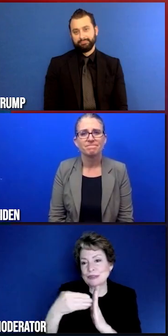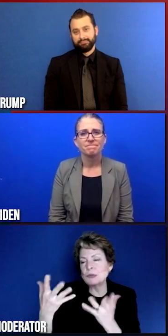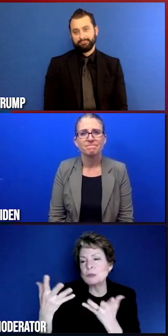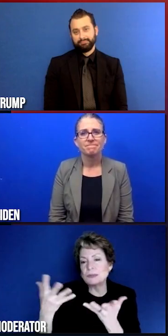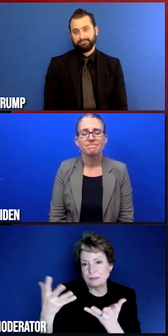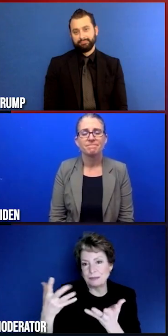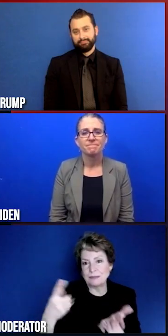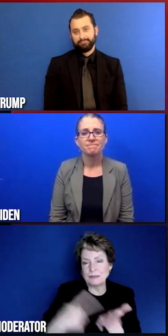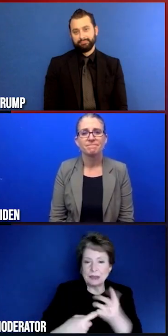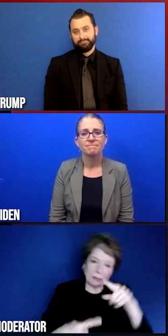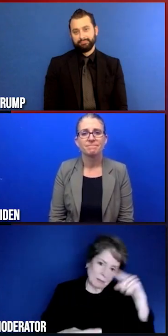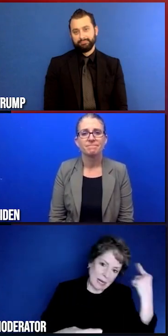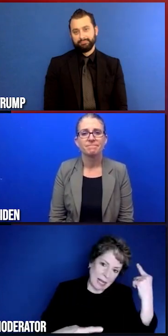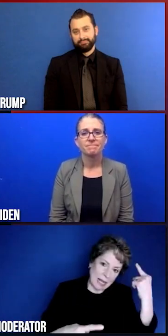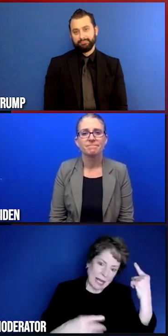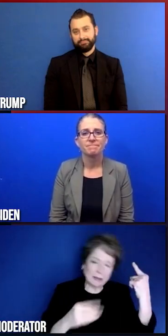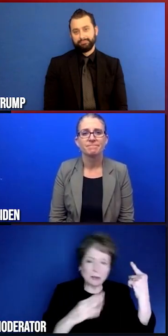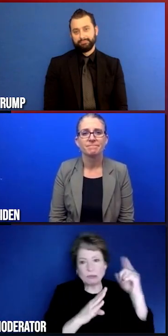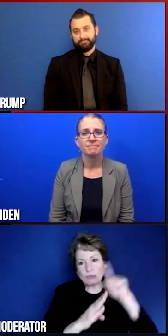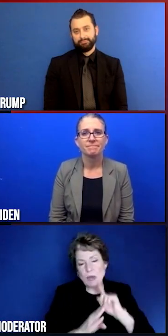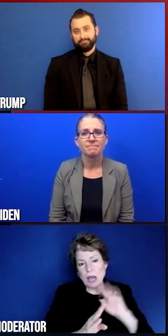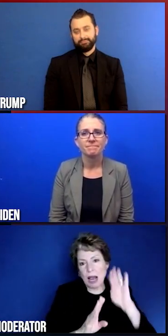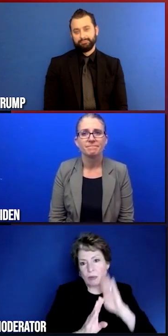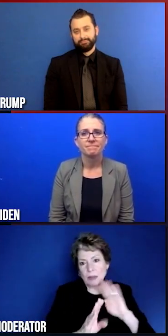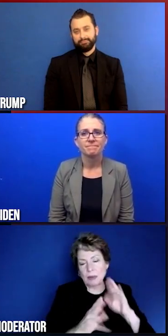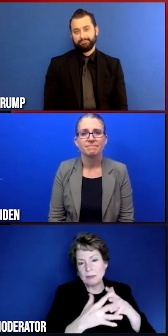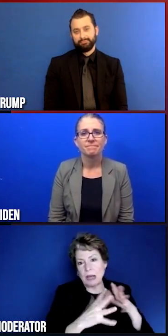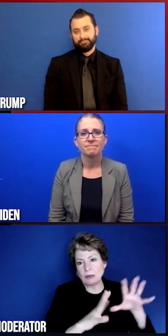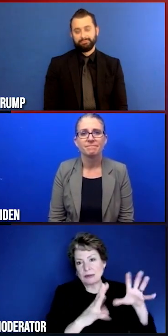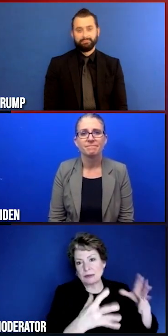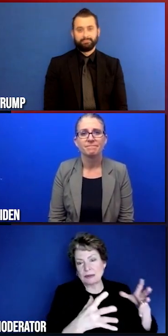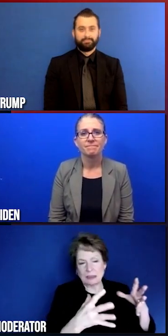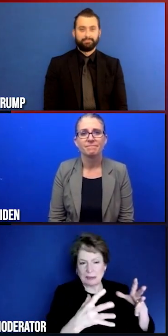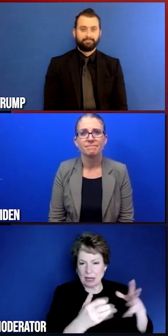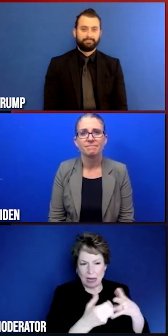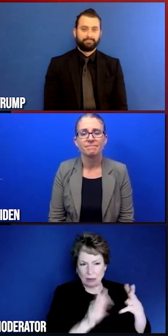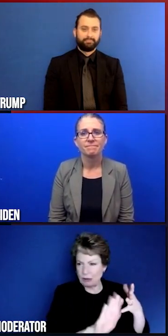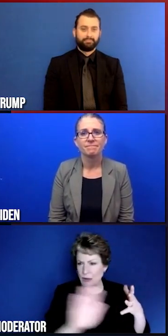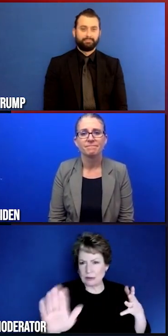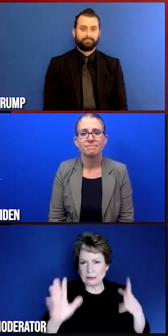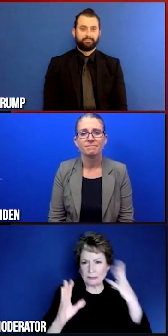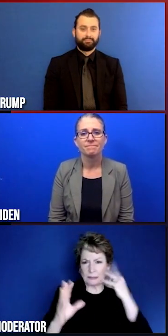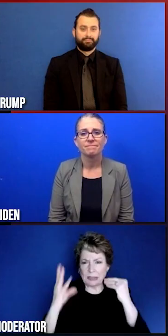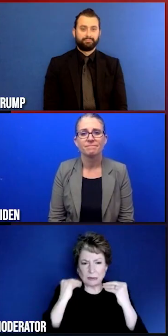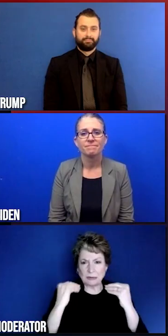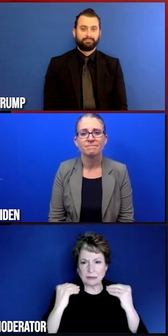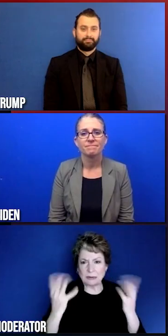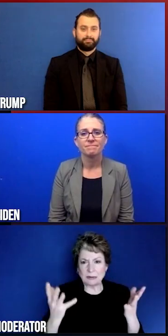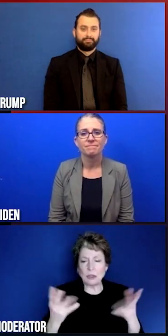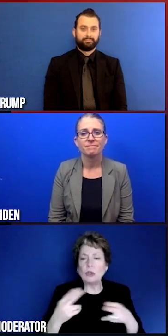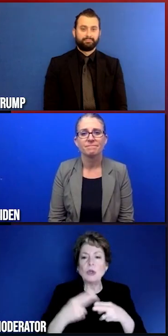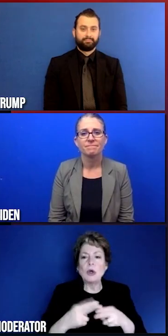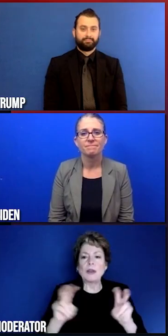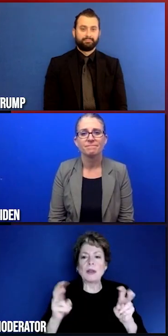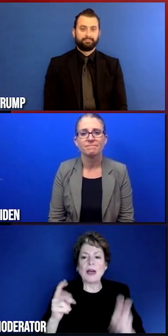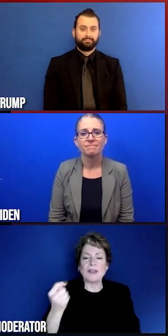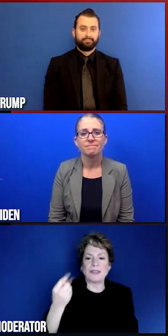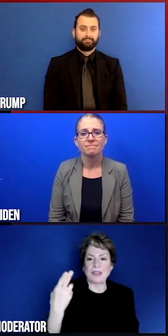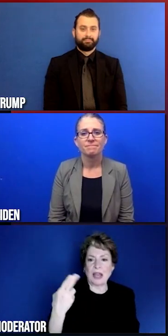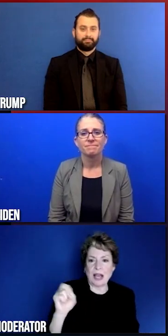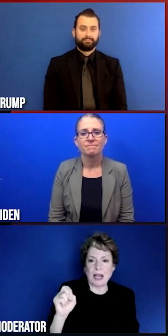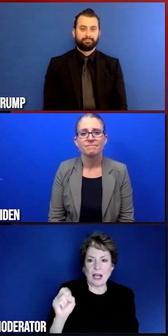this country. Part of that experience is something called the talk. It happens regardless of class and